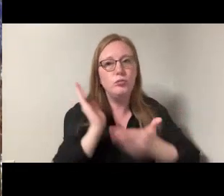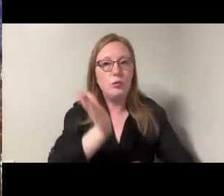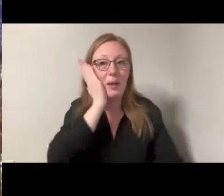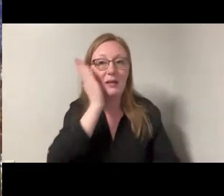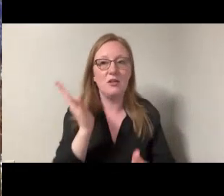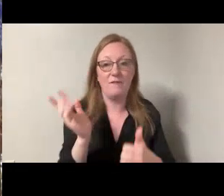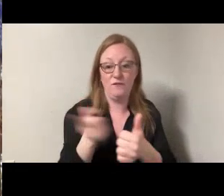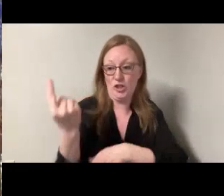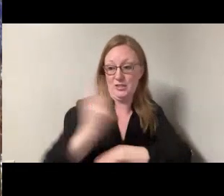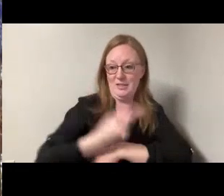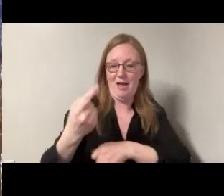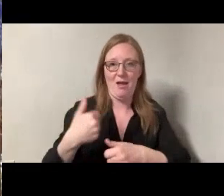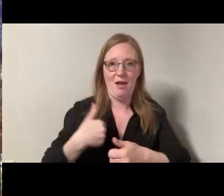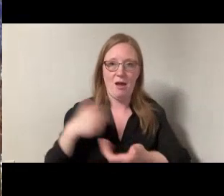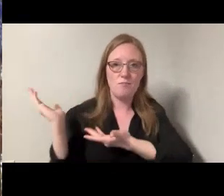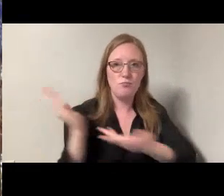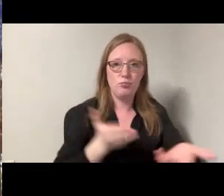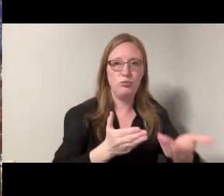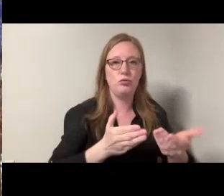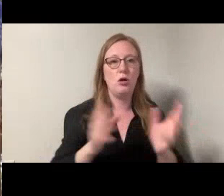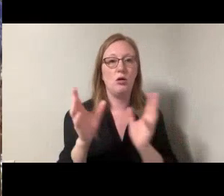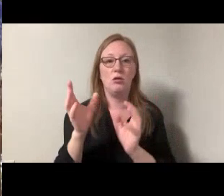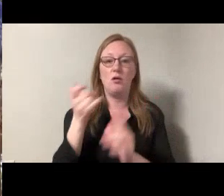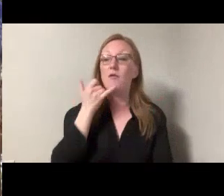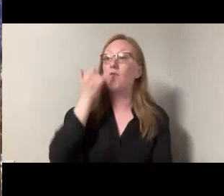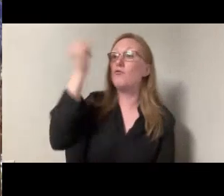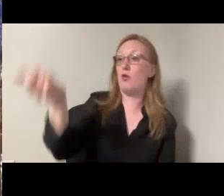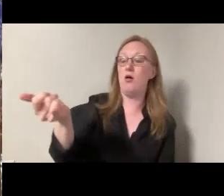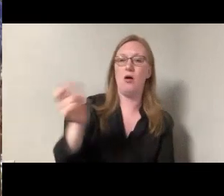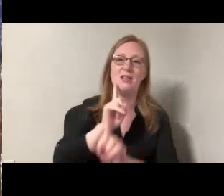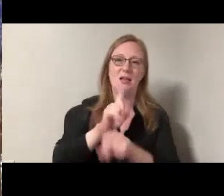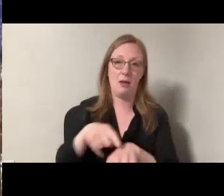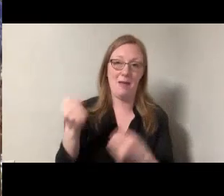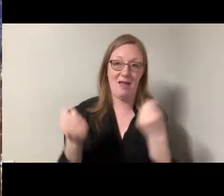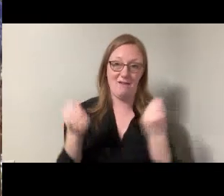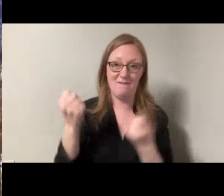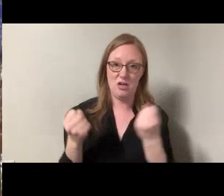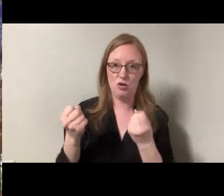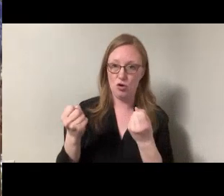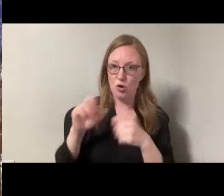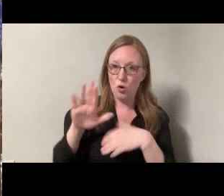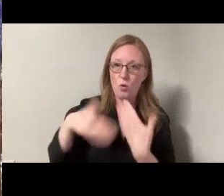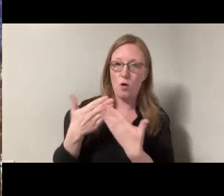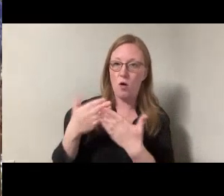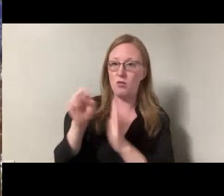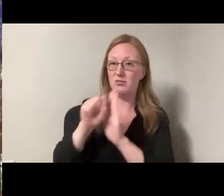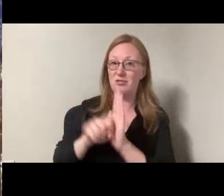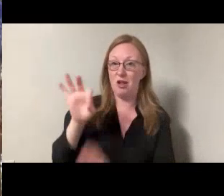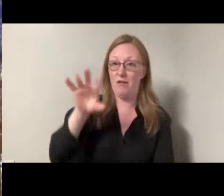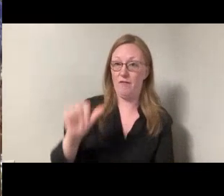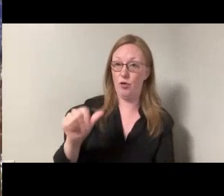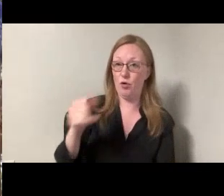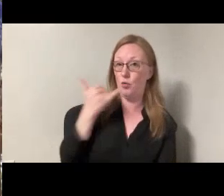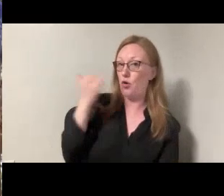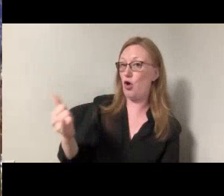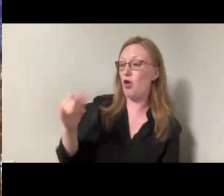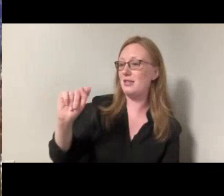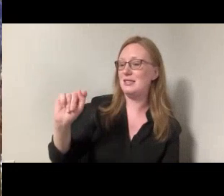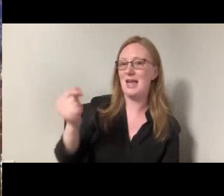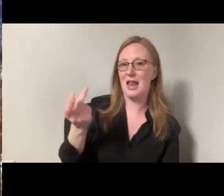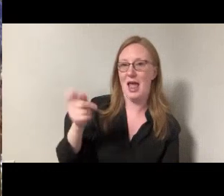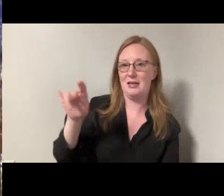first day, we had a conference call at the command vehicle, which for the state of Florida, we were calling back to Tallahassee, and Tallahassee